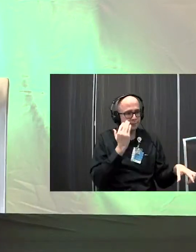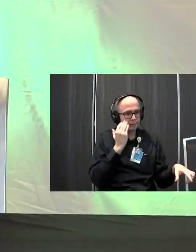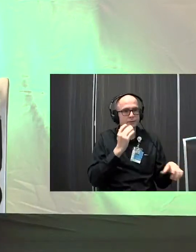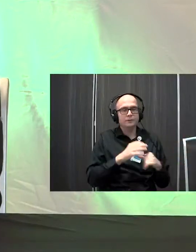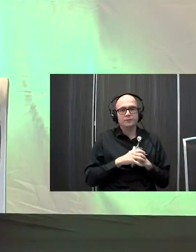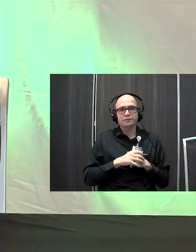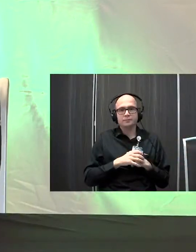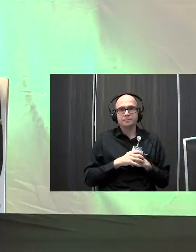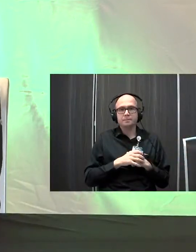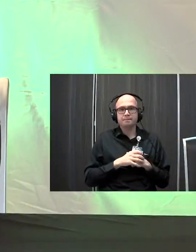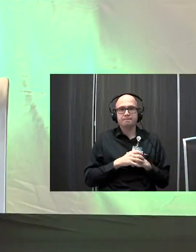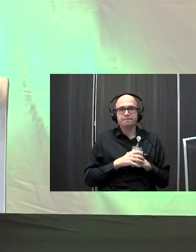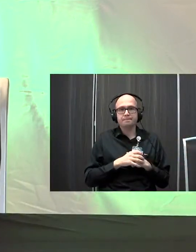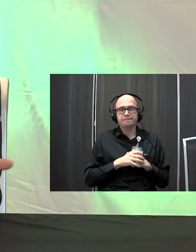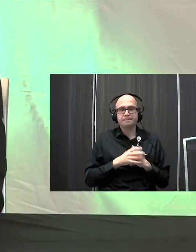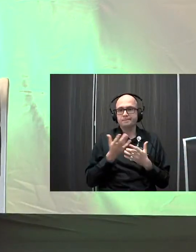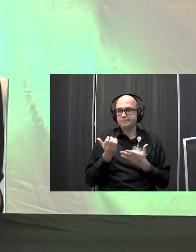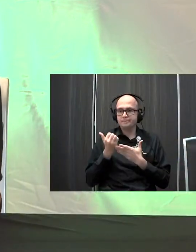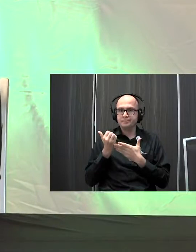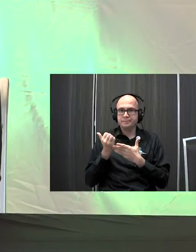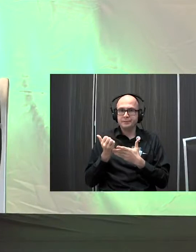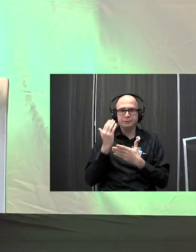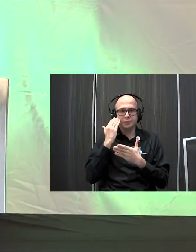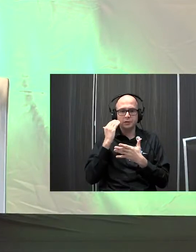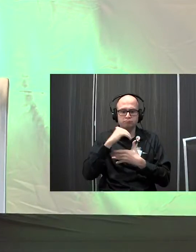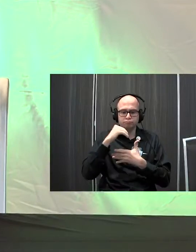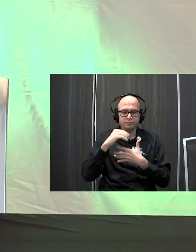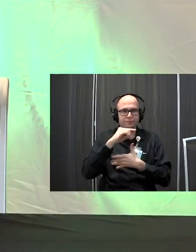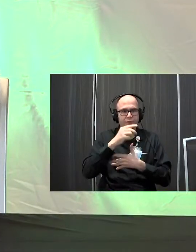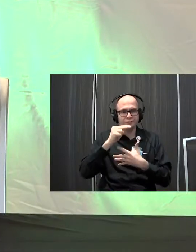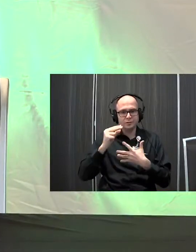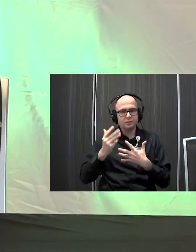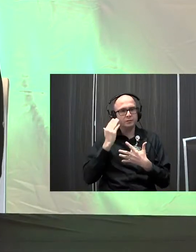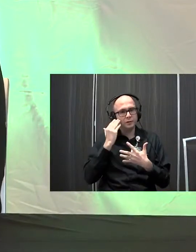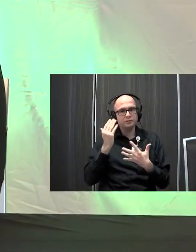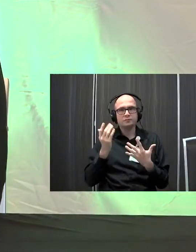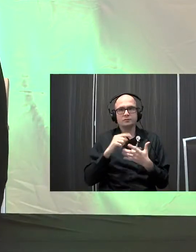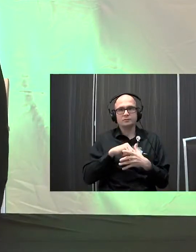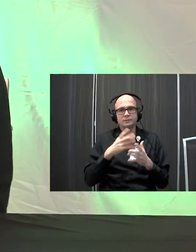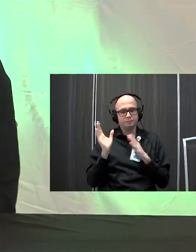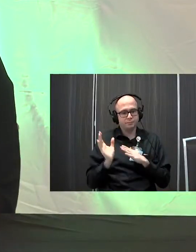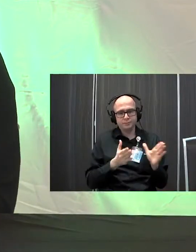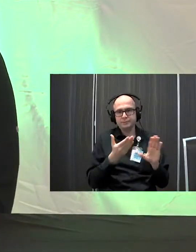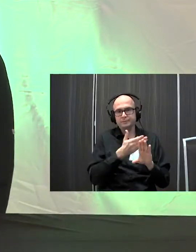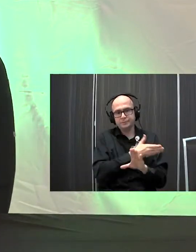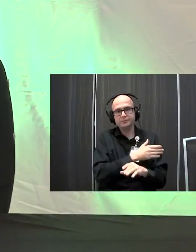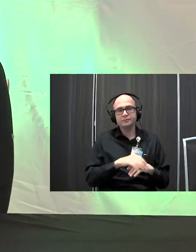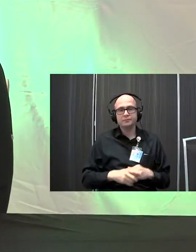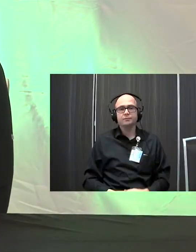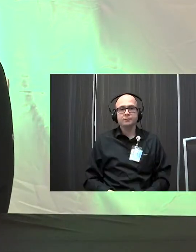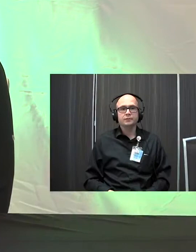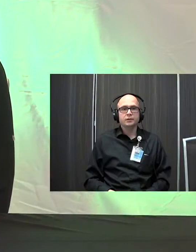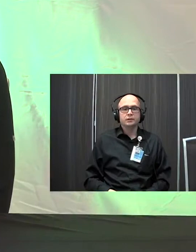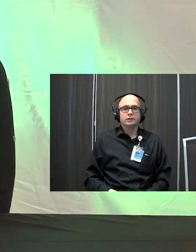and just kind of make some order to their lives, so they can prepare a little bit more. And something I wanted to